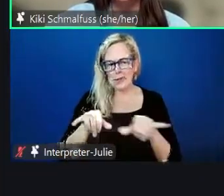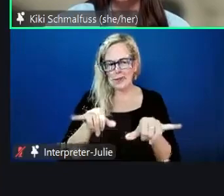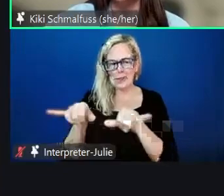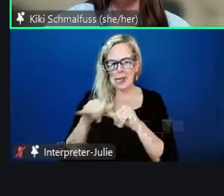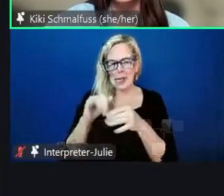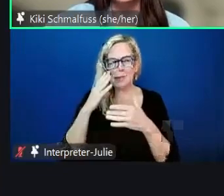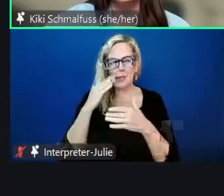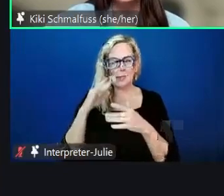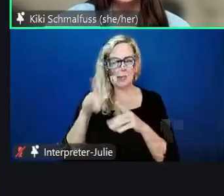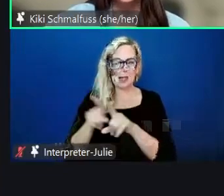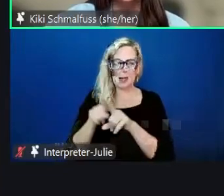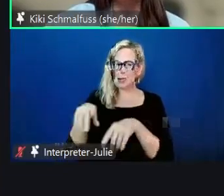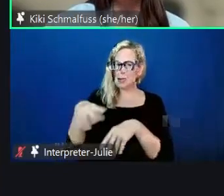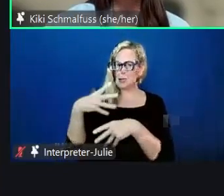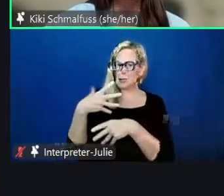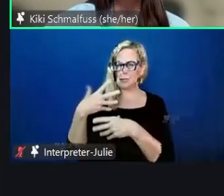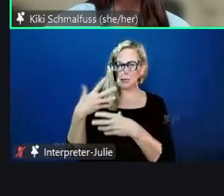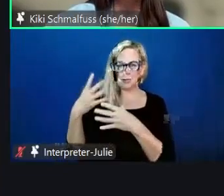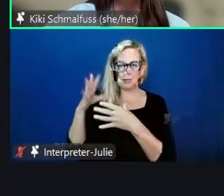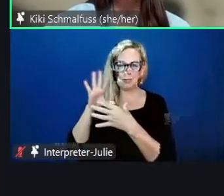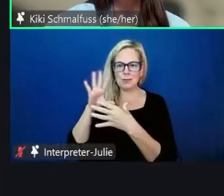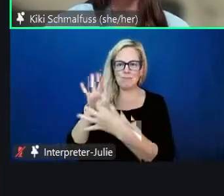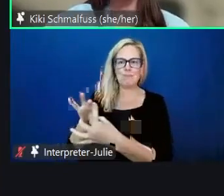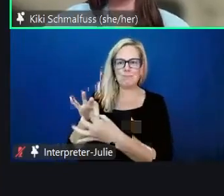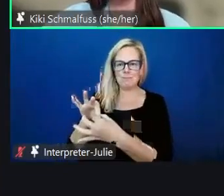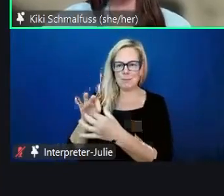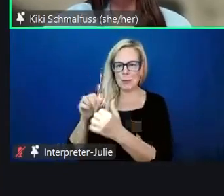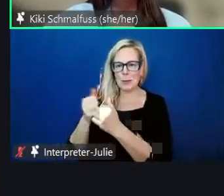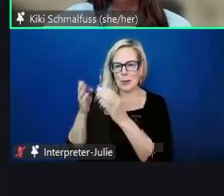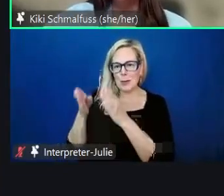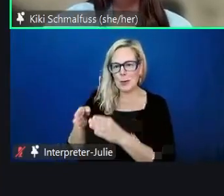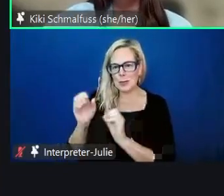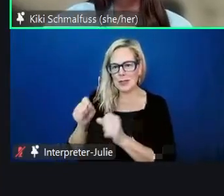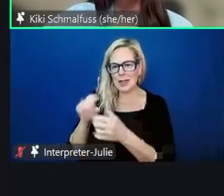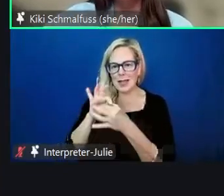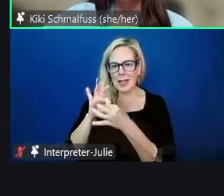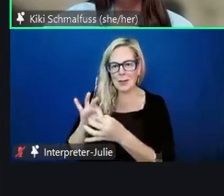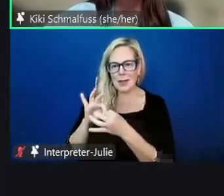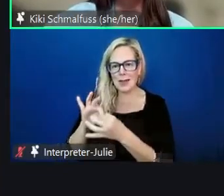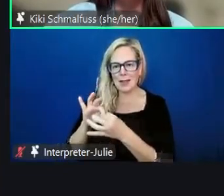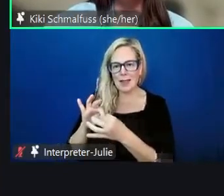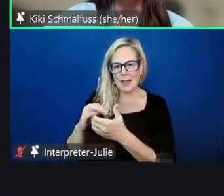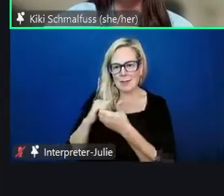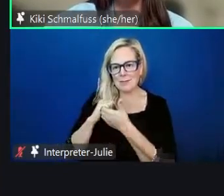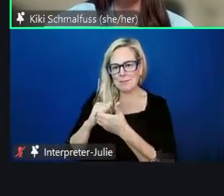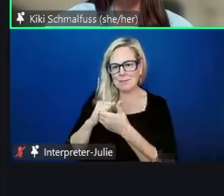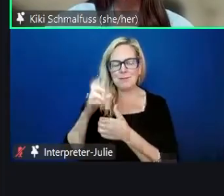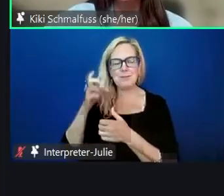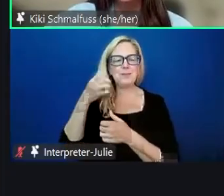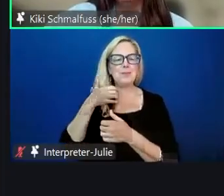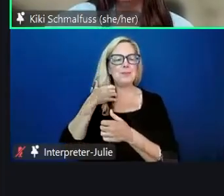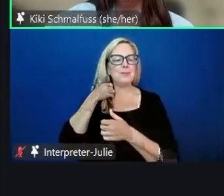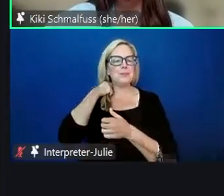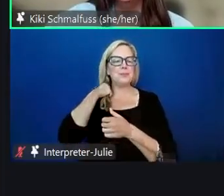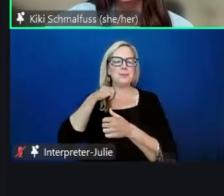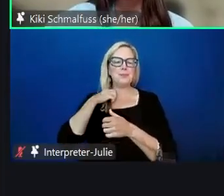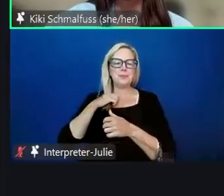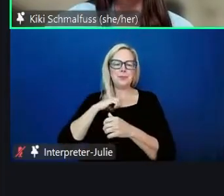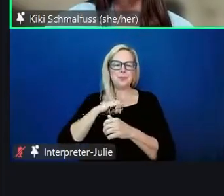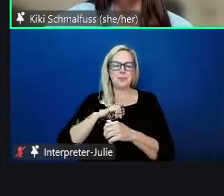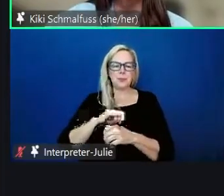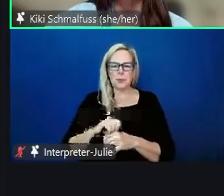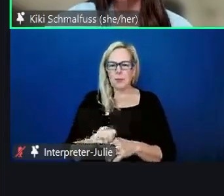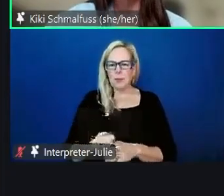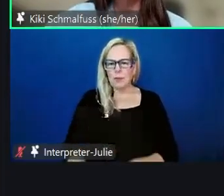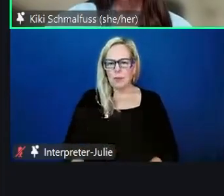connection with someone they could relate to. When we looked at individual meetups, we had 40 documented